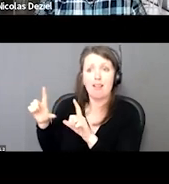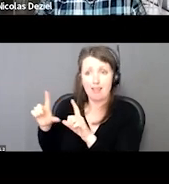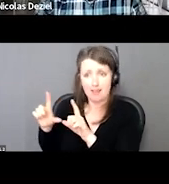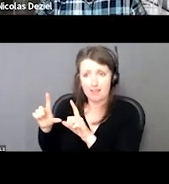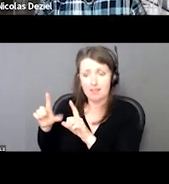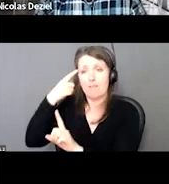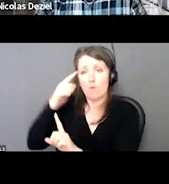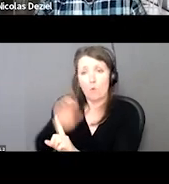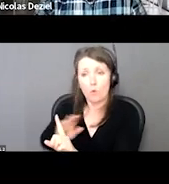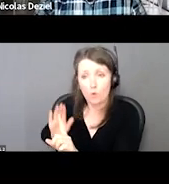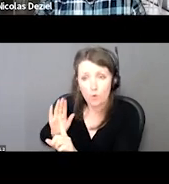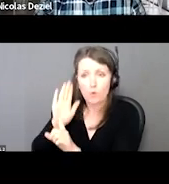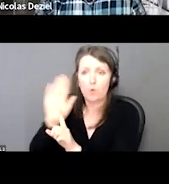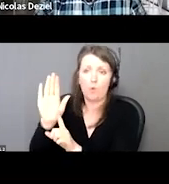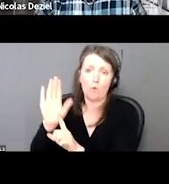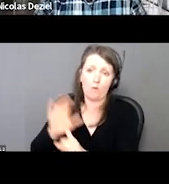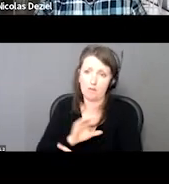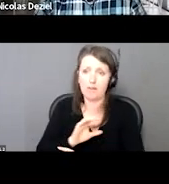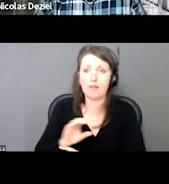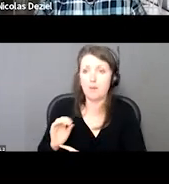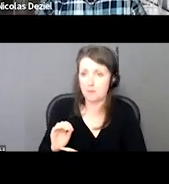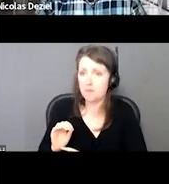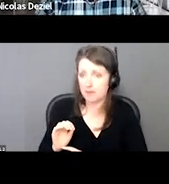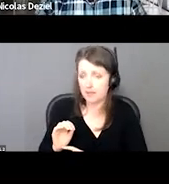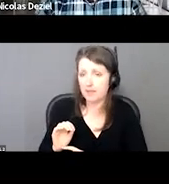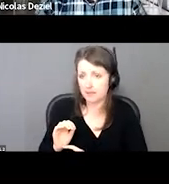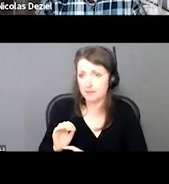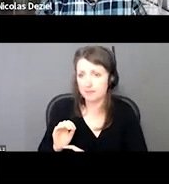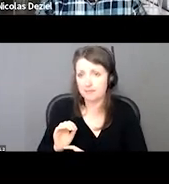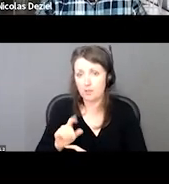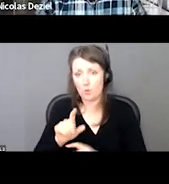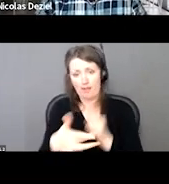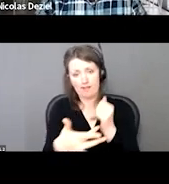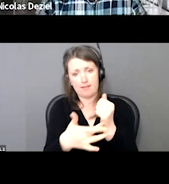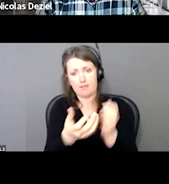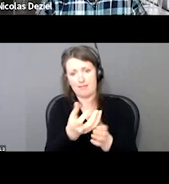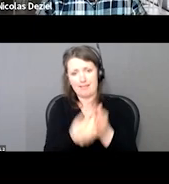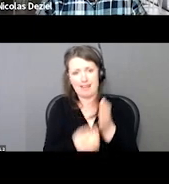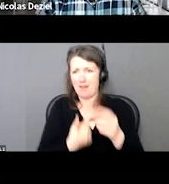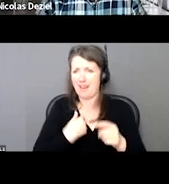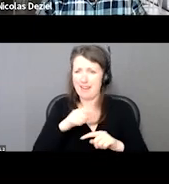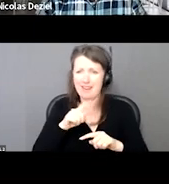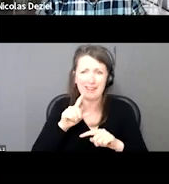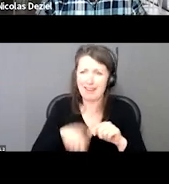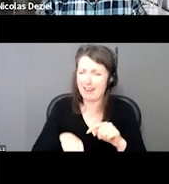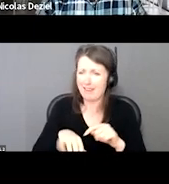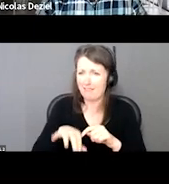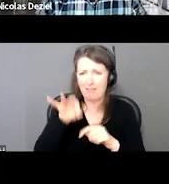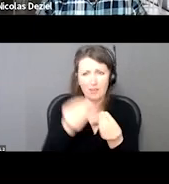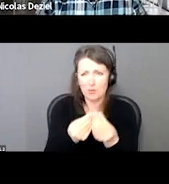it's filling that gap, that technology gap that you cannot fill yourself.